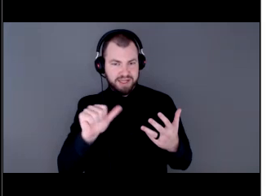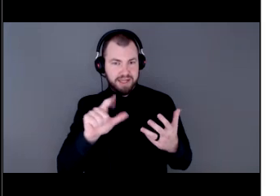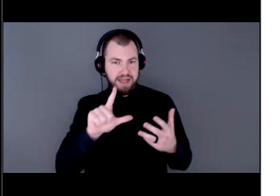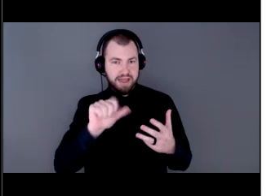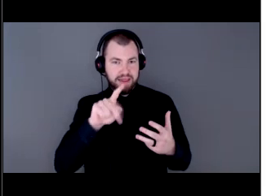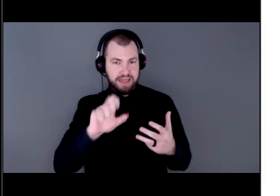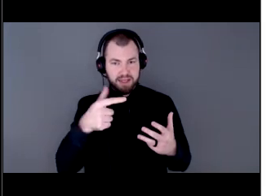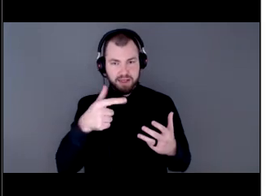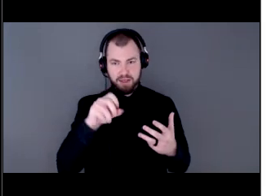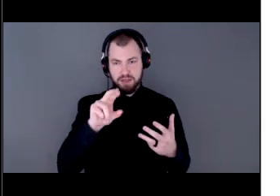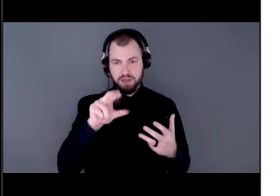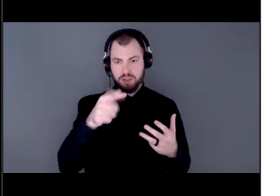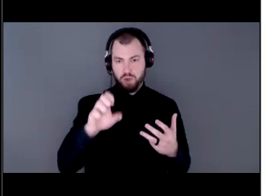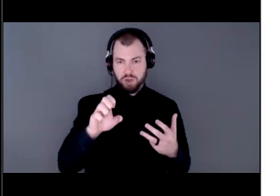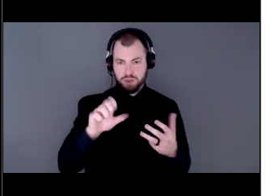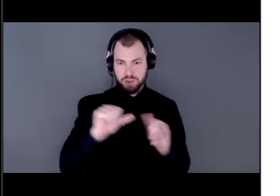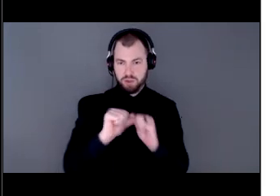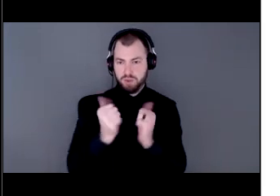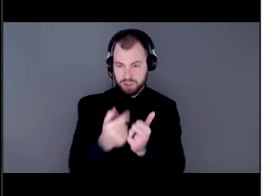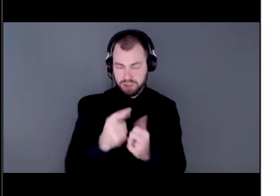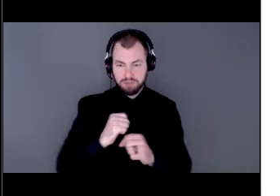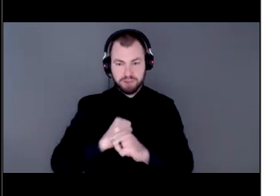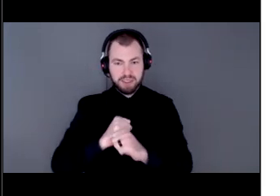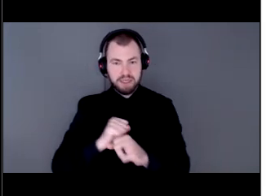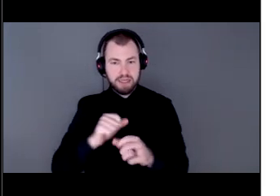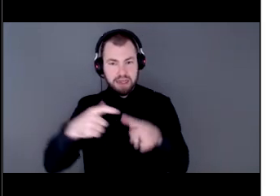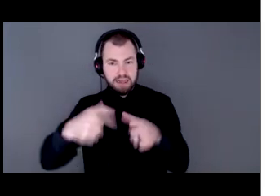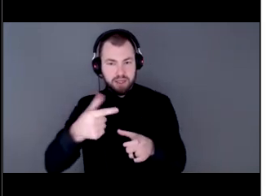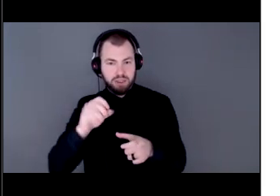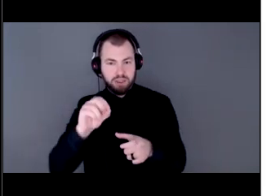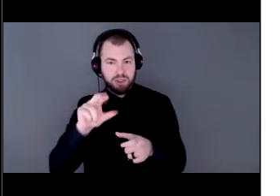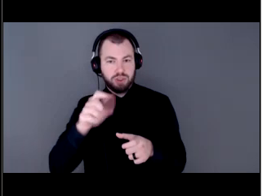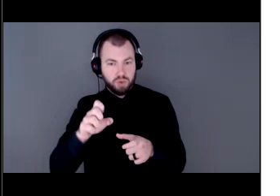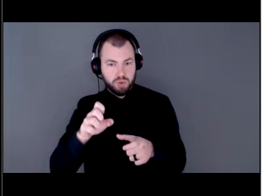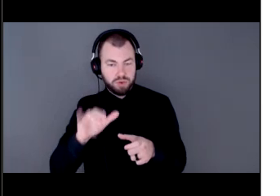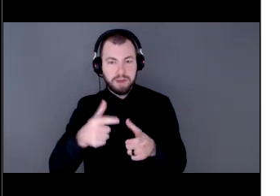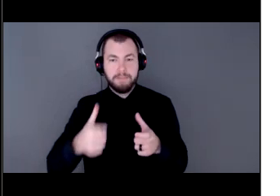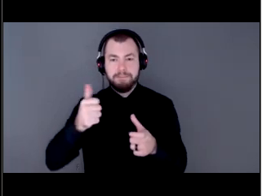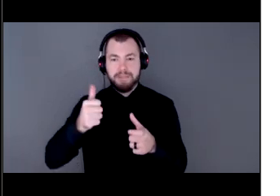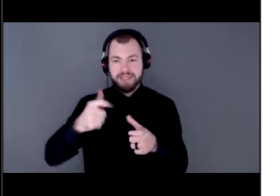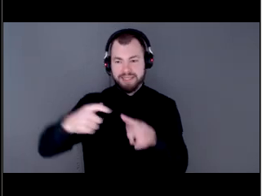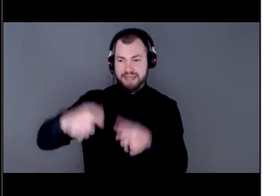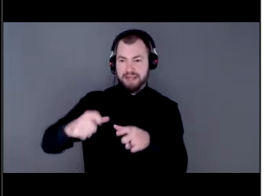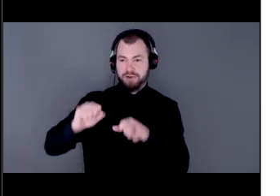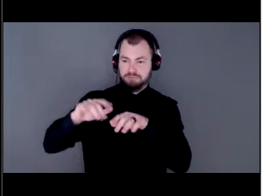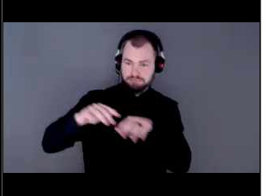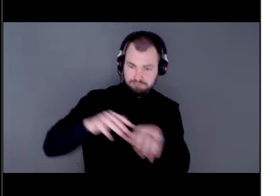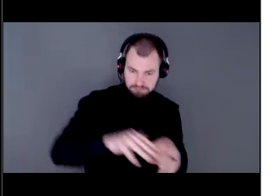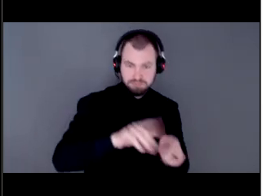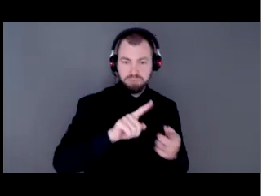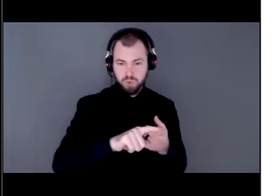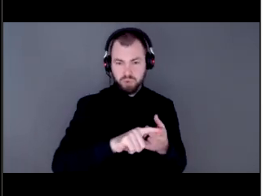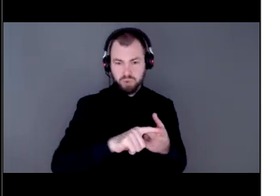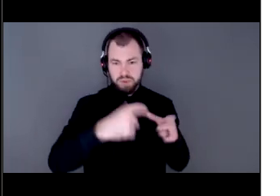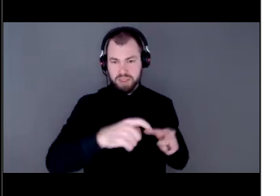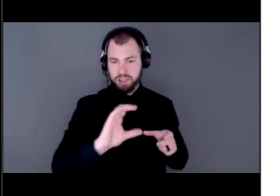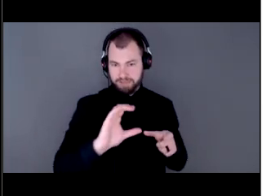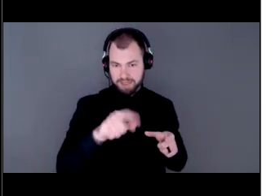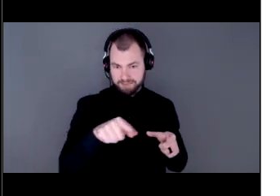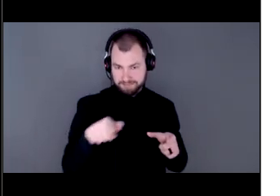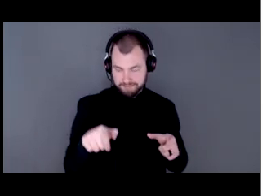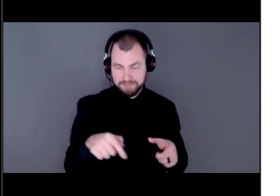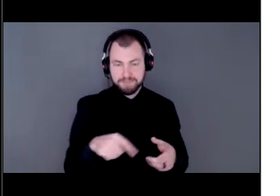that protects Lake George, which is the biggest lake that drains into Lake Champlain. And then last but